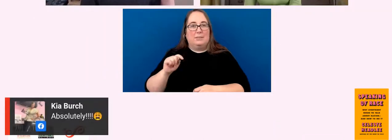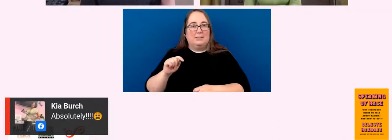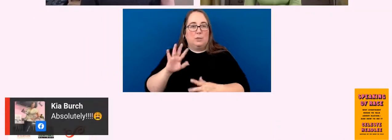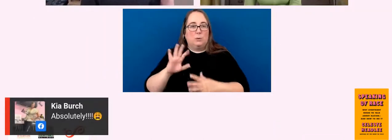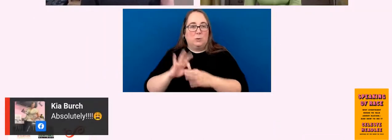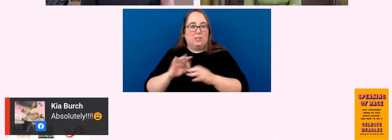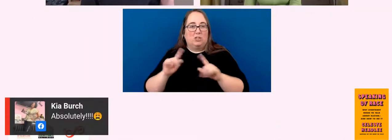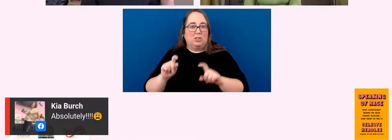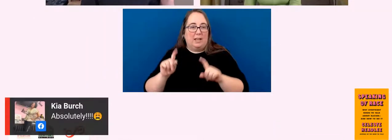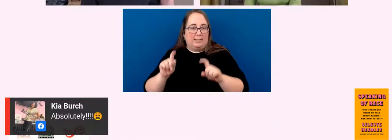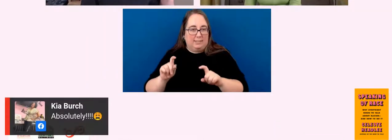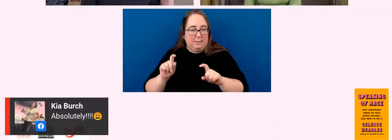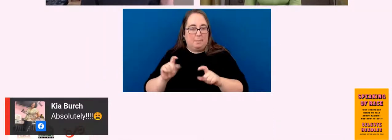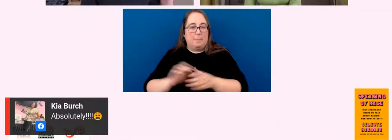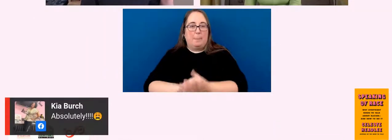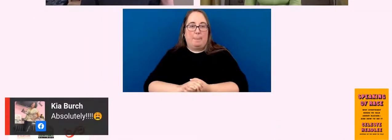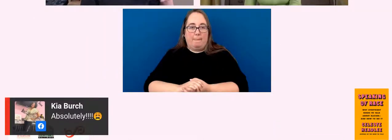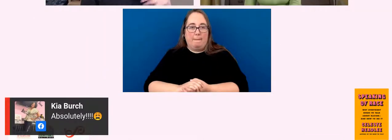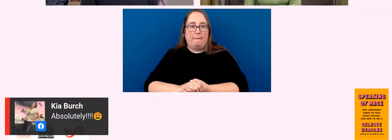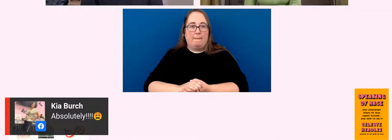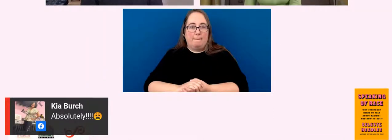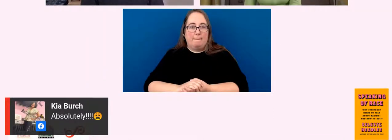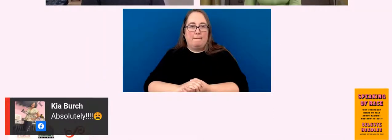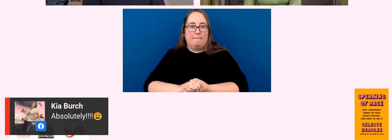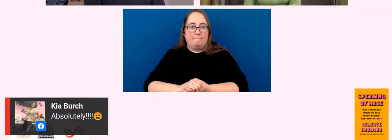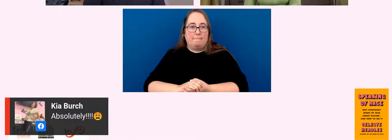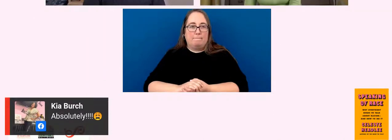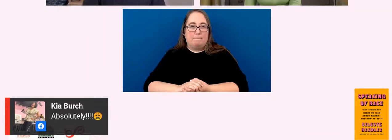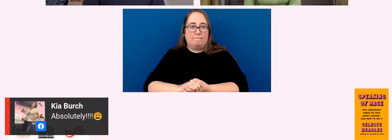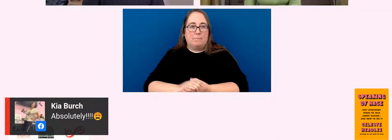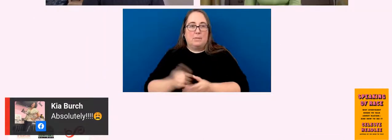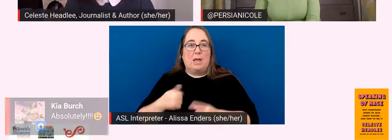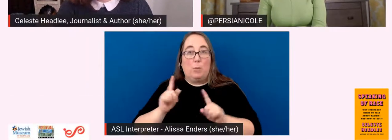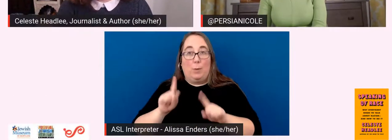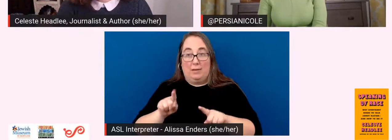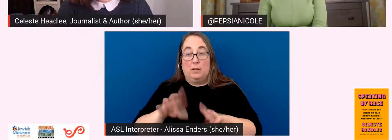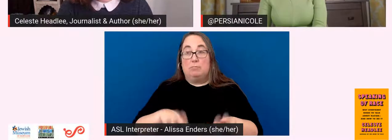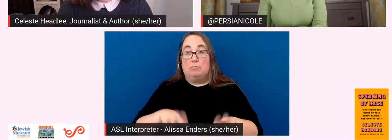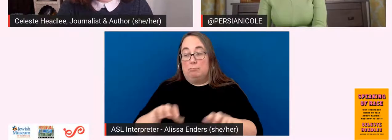the Implicit Association Project. And I went and took both of the